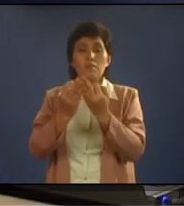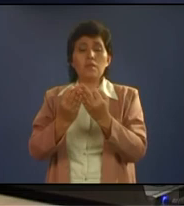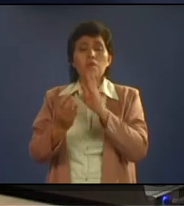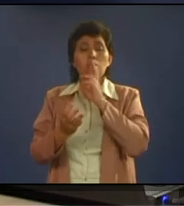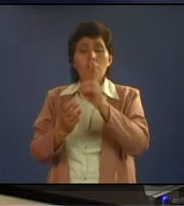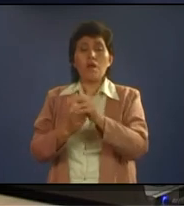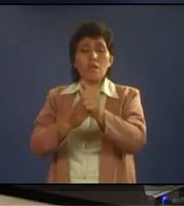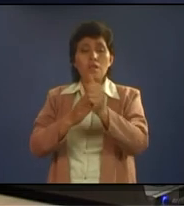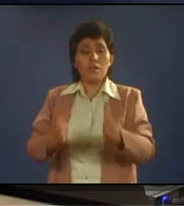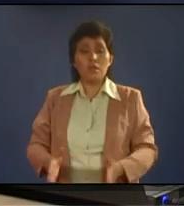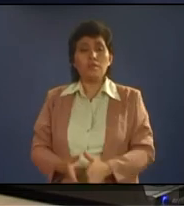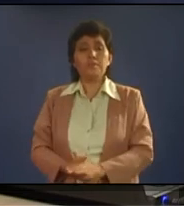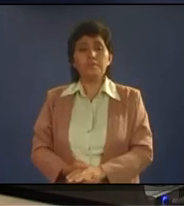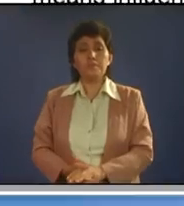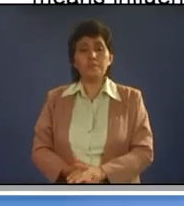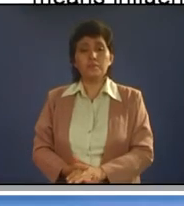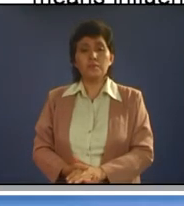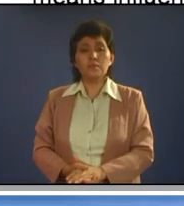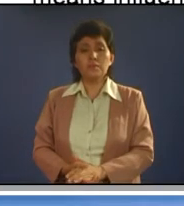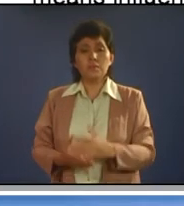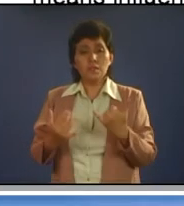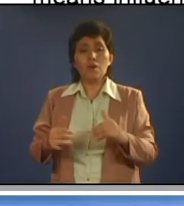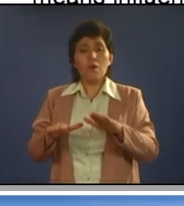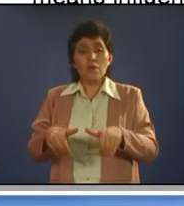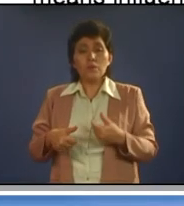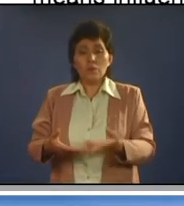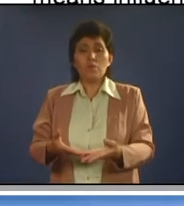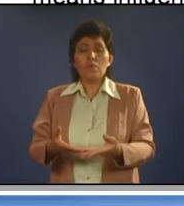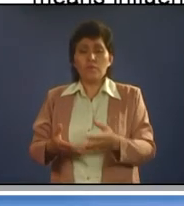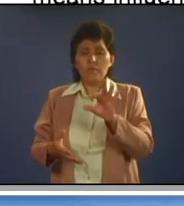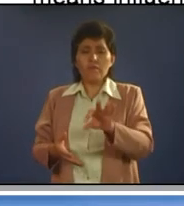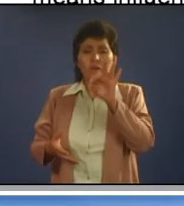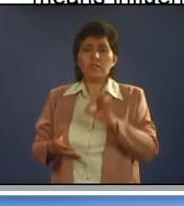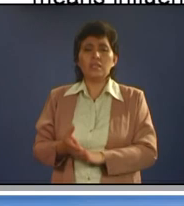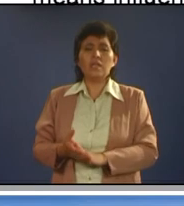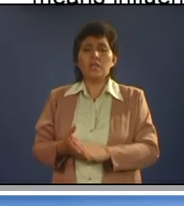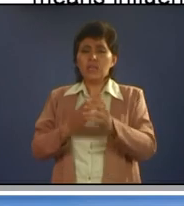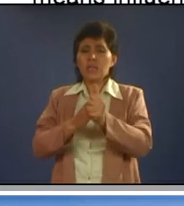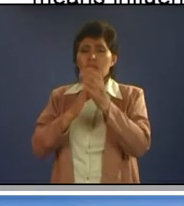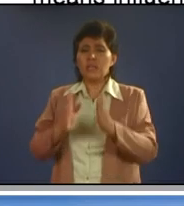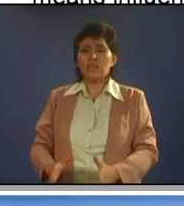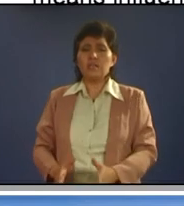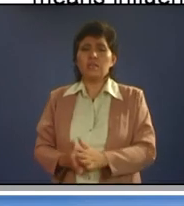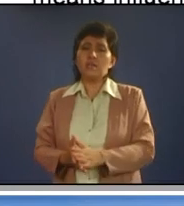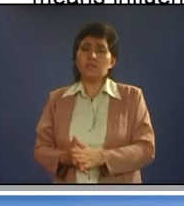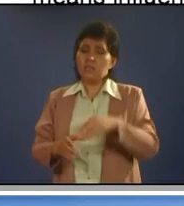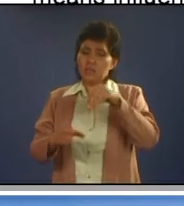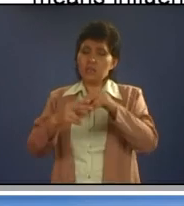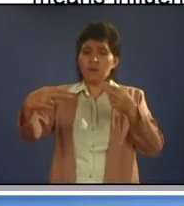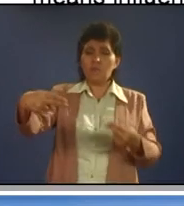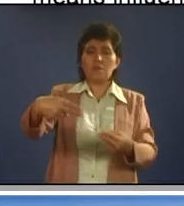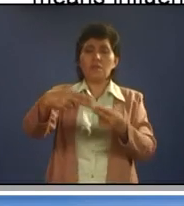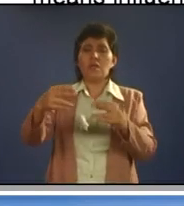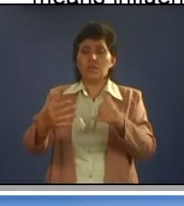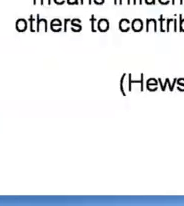are a leader, yeah? Now, how do you define a leader? A leader, it means in the